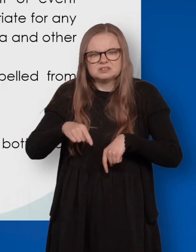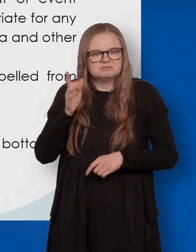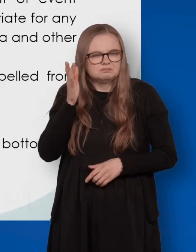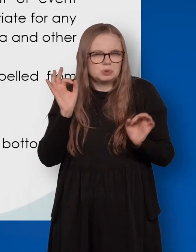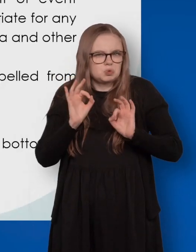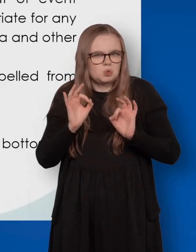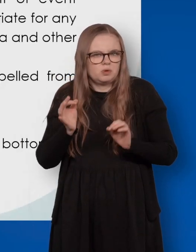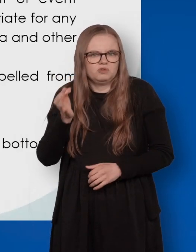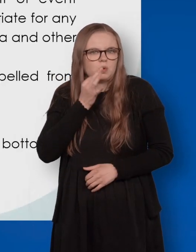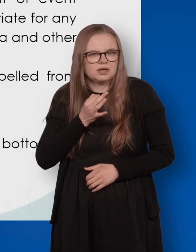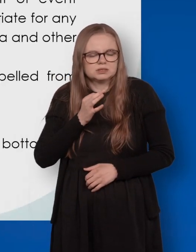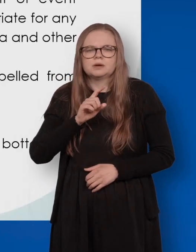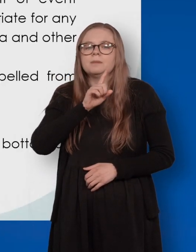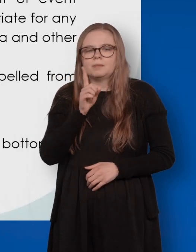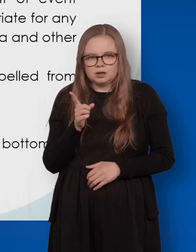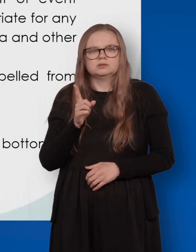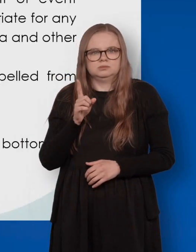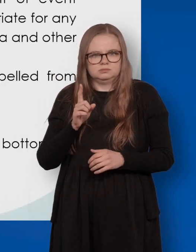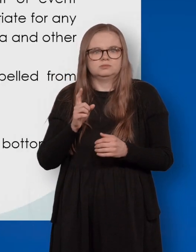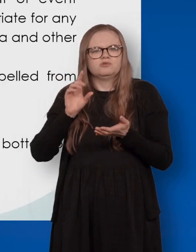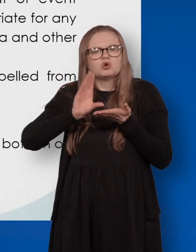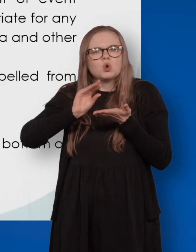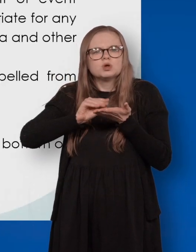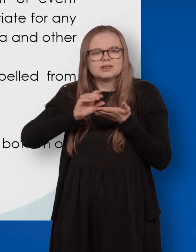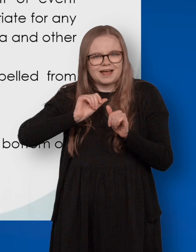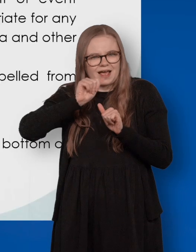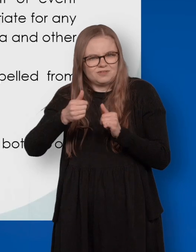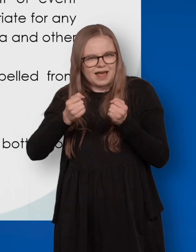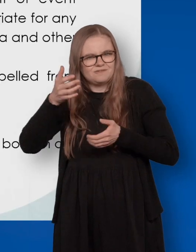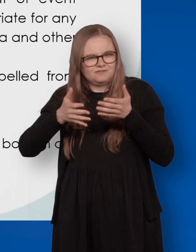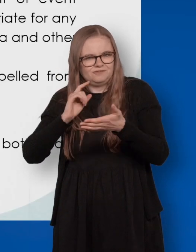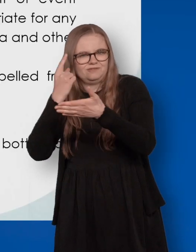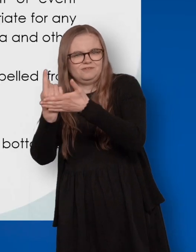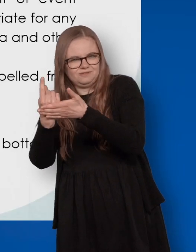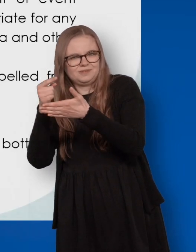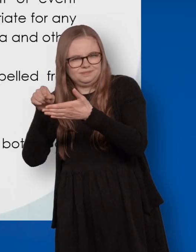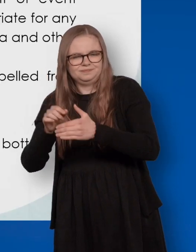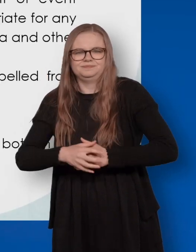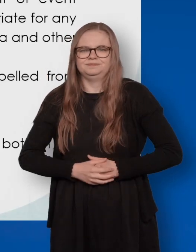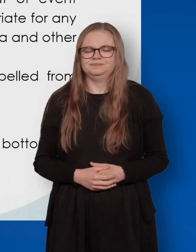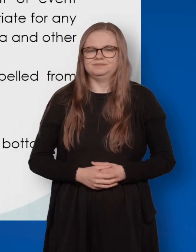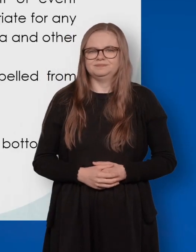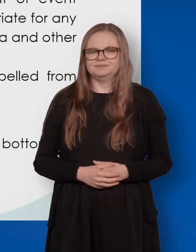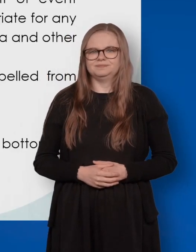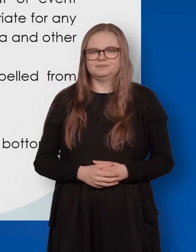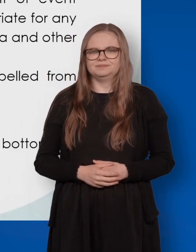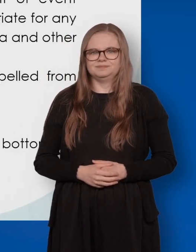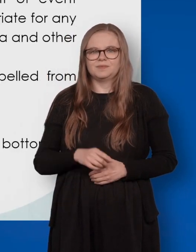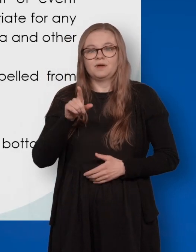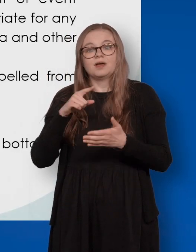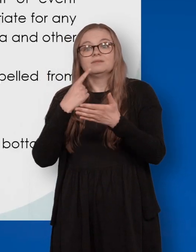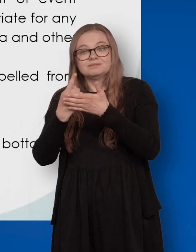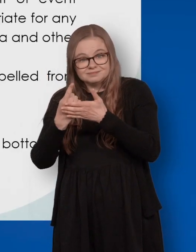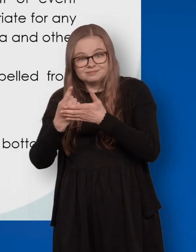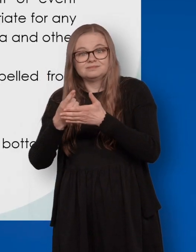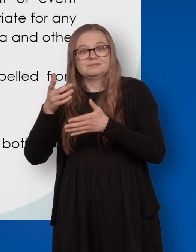time. However, we do make our recordings. We have the interpreters do a BSL interpretation, and then that goes onto our